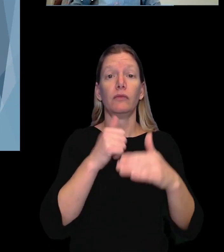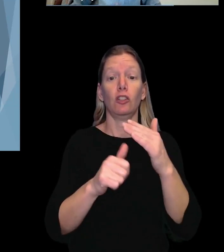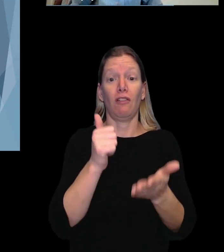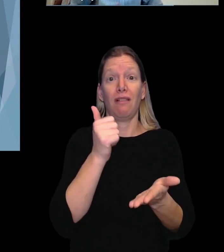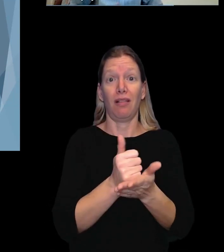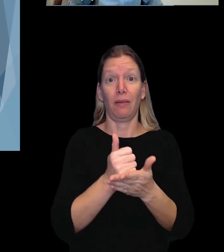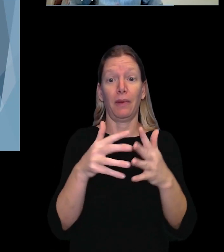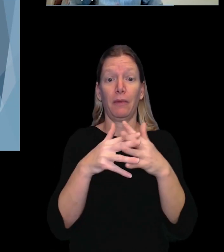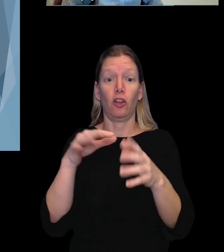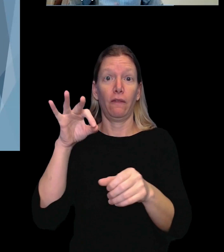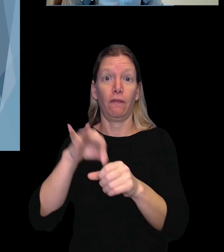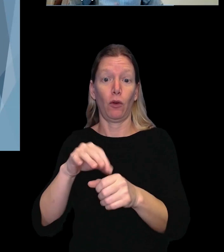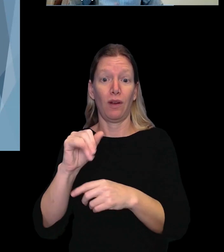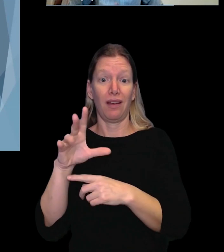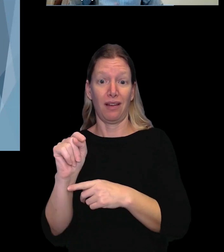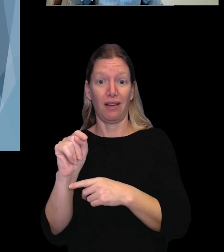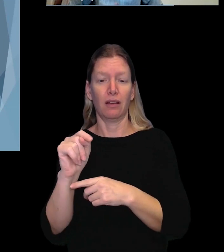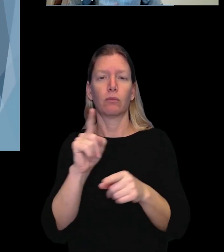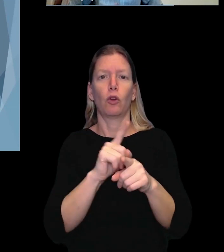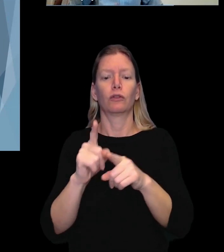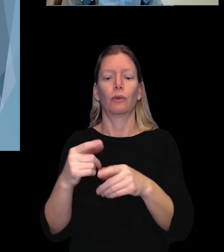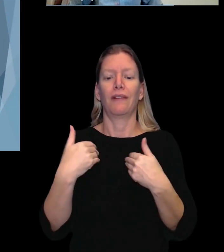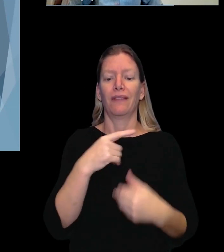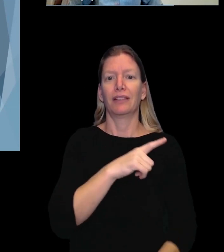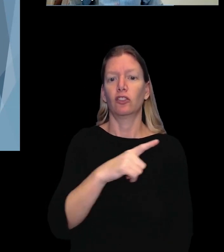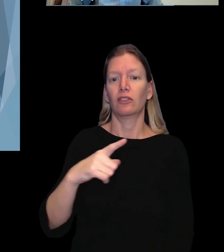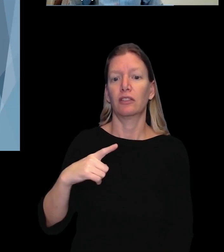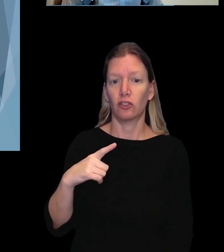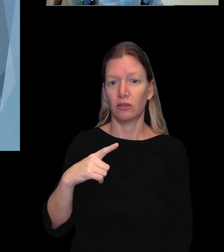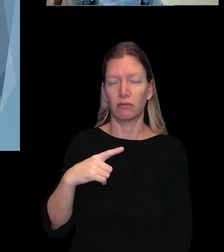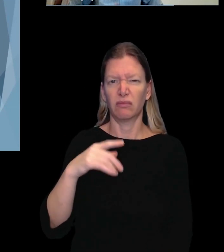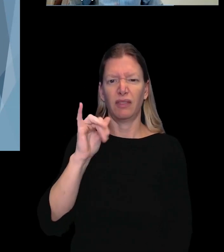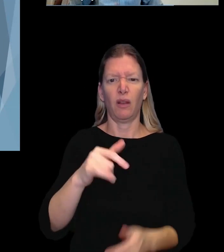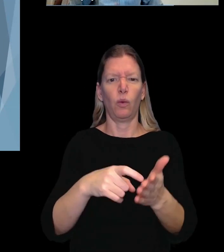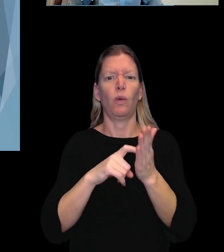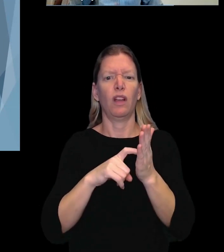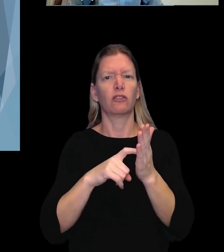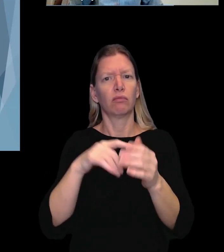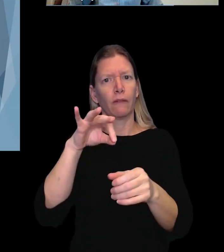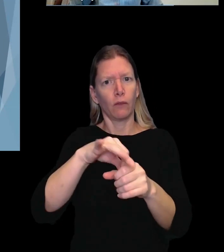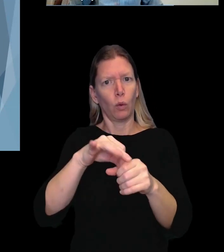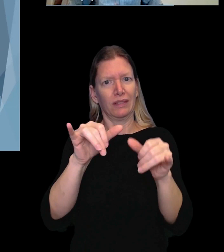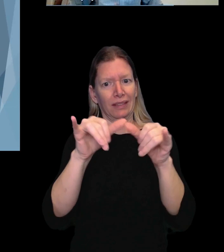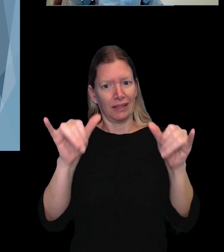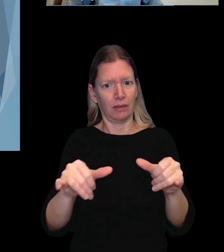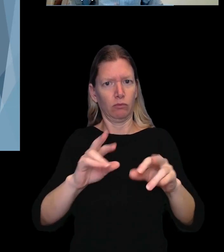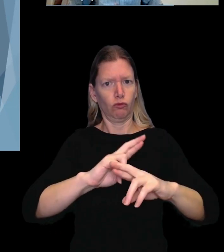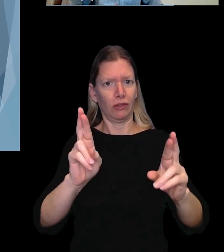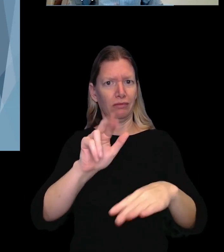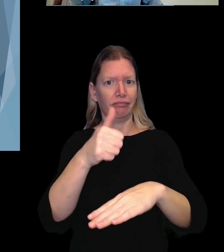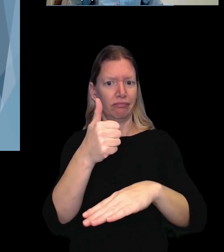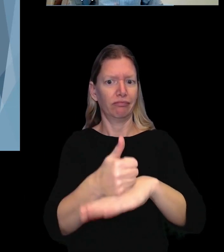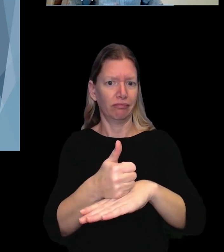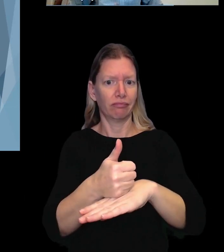So under the Help America Vote Act, there is also legislation which requires that